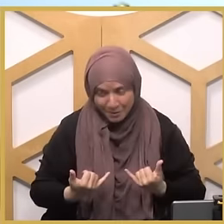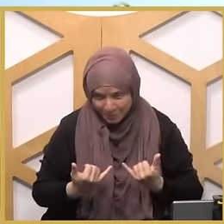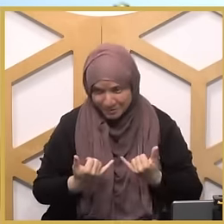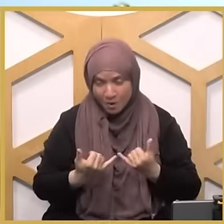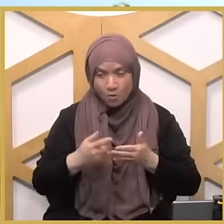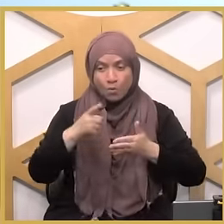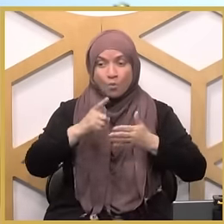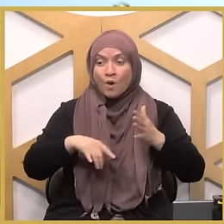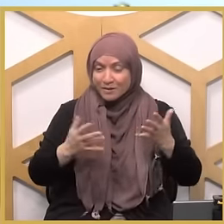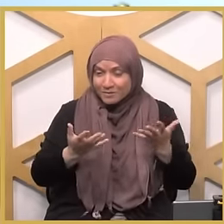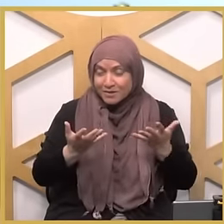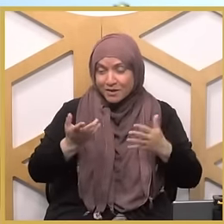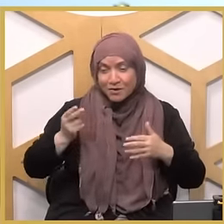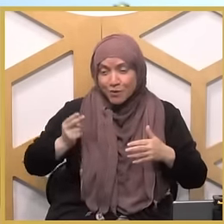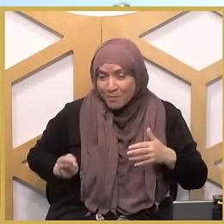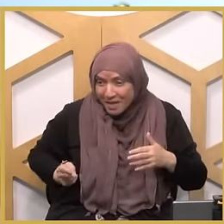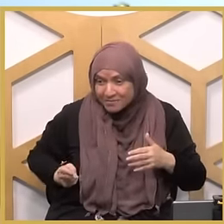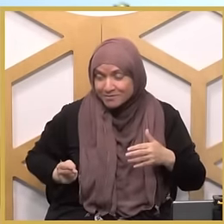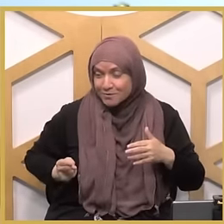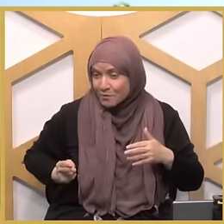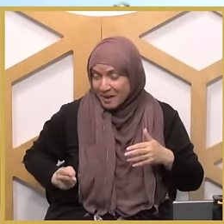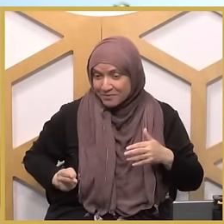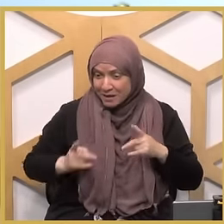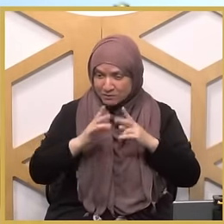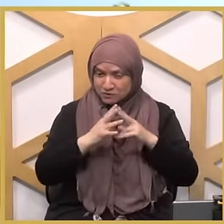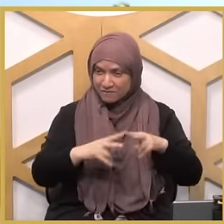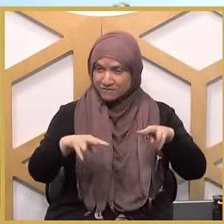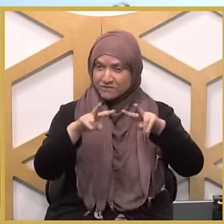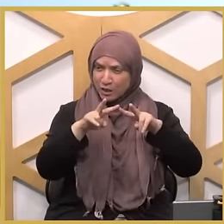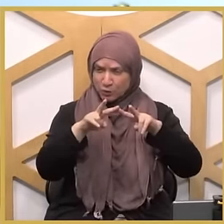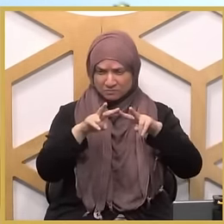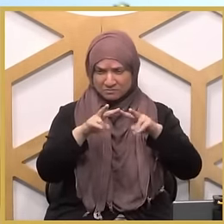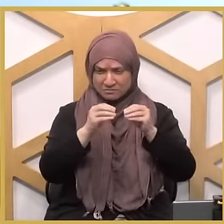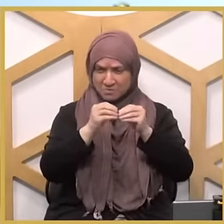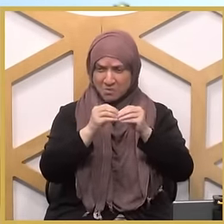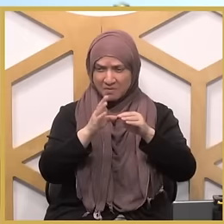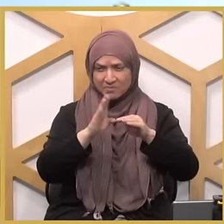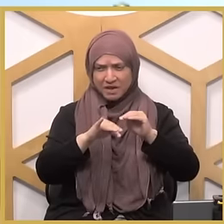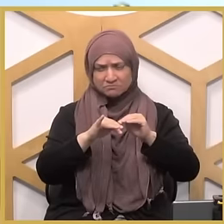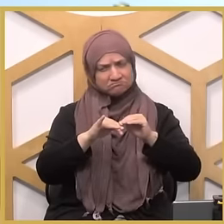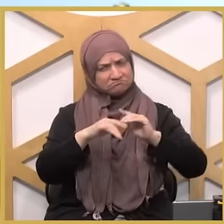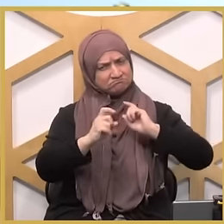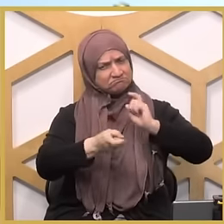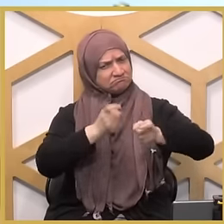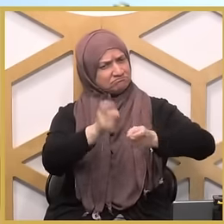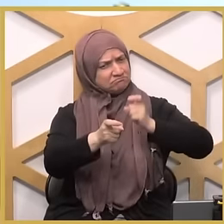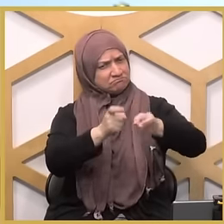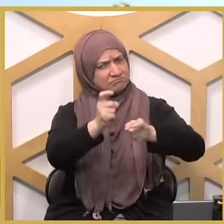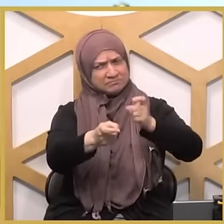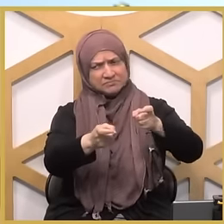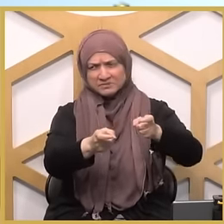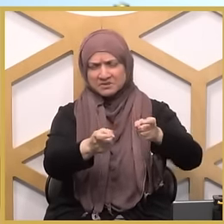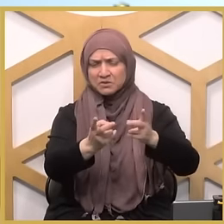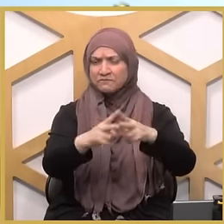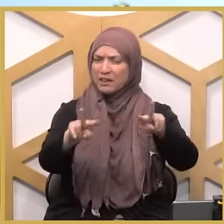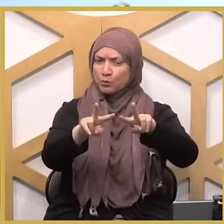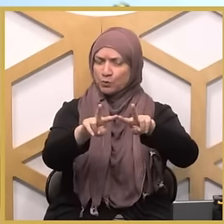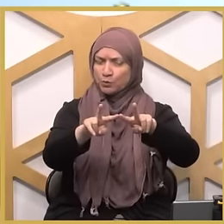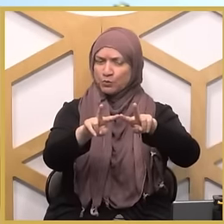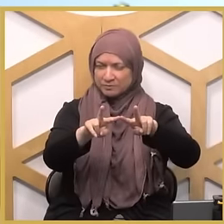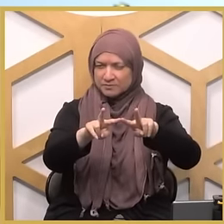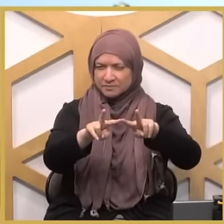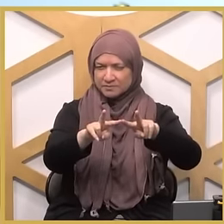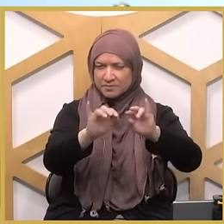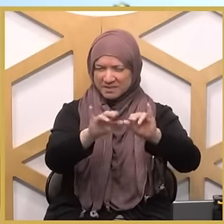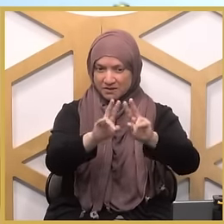accusation from these little fools, and we can curse them. I mean, really, like these little idiots. What did they accuse